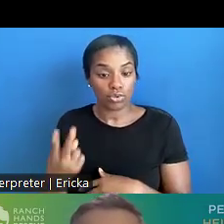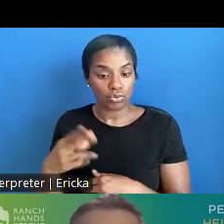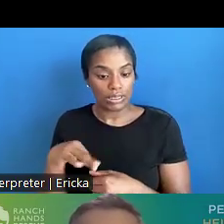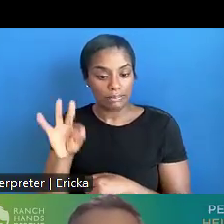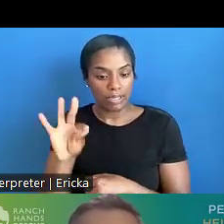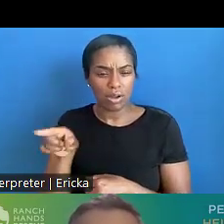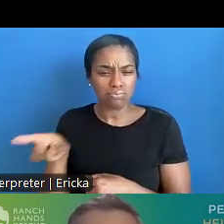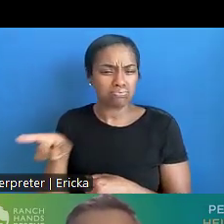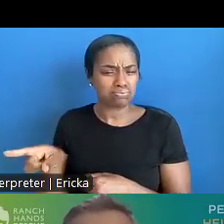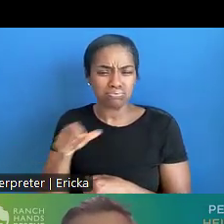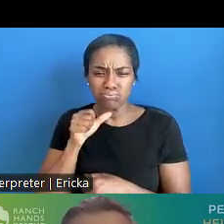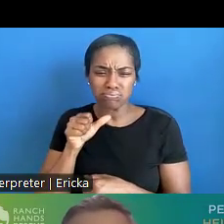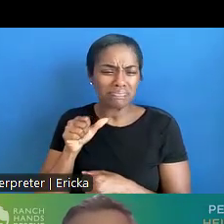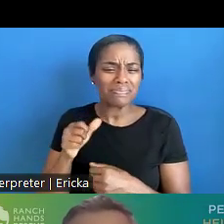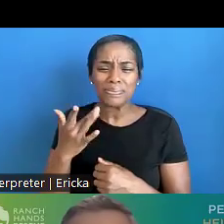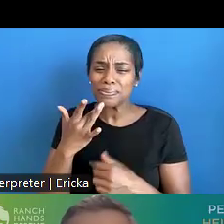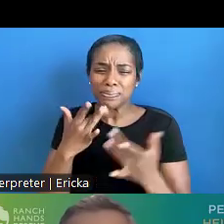they have really extreme